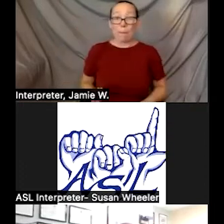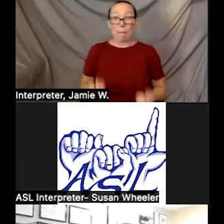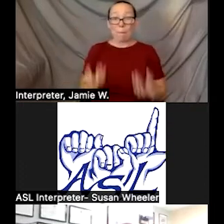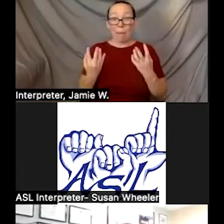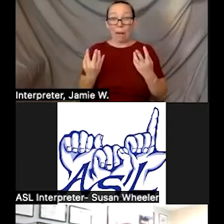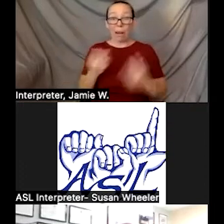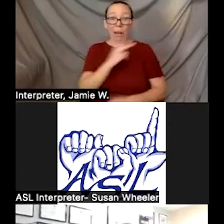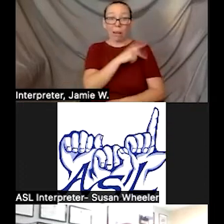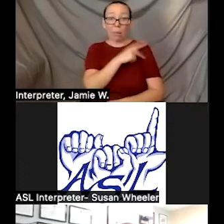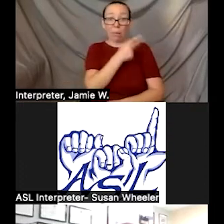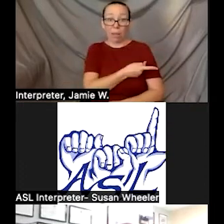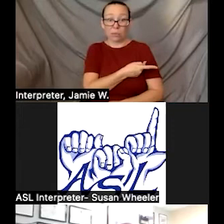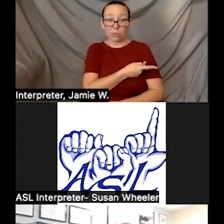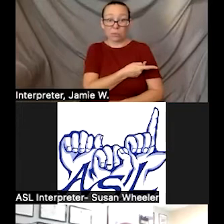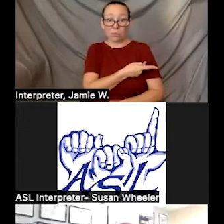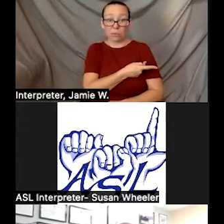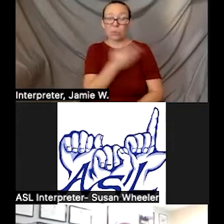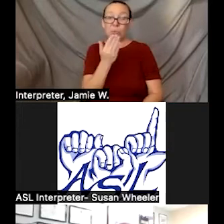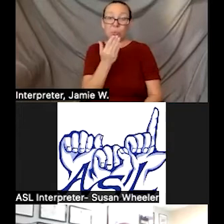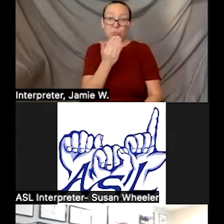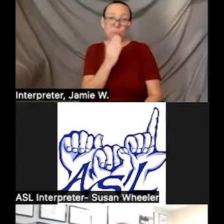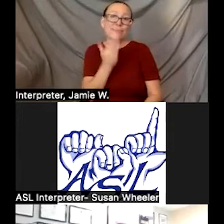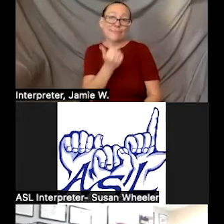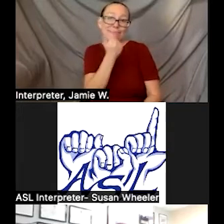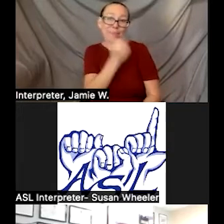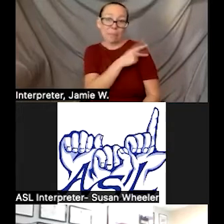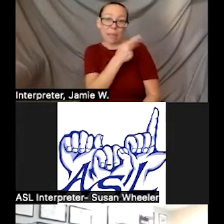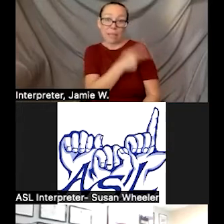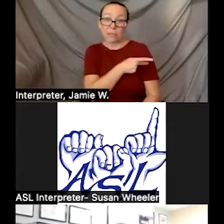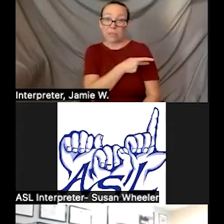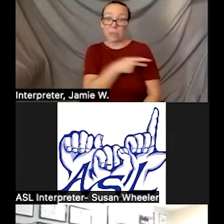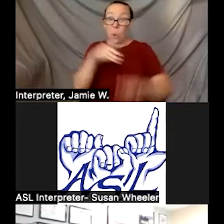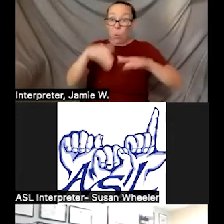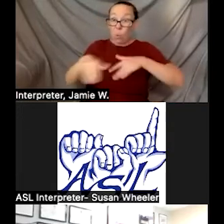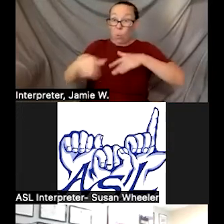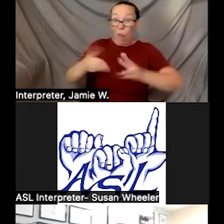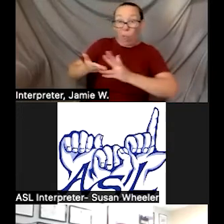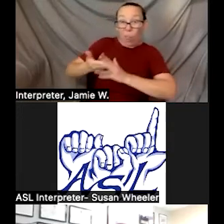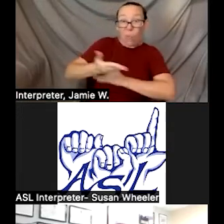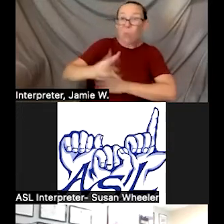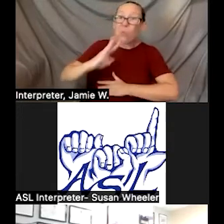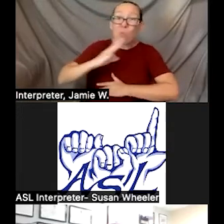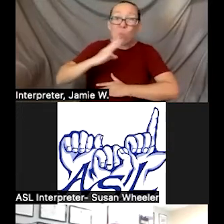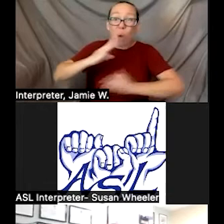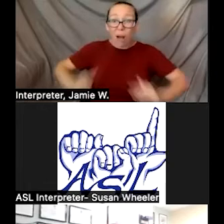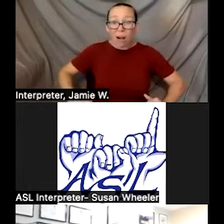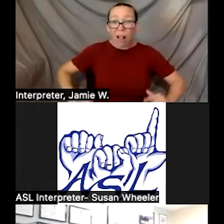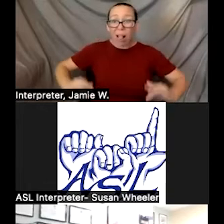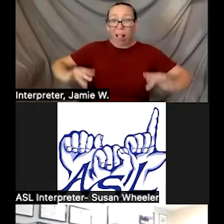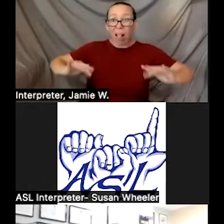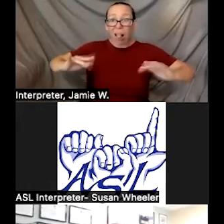patients who had diabetes who were walking around in the water where New Orleans were 2 and 3